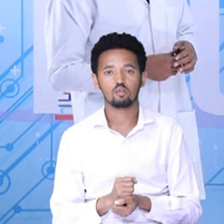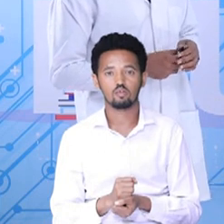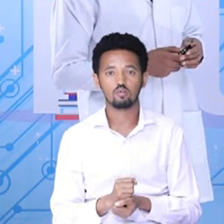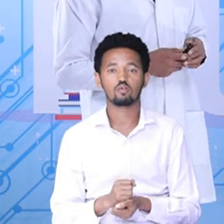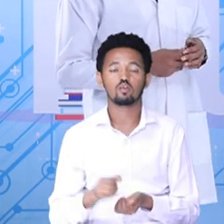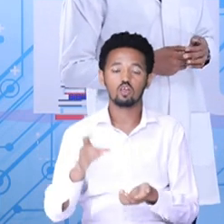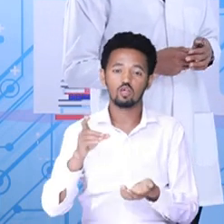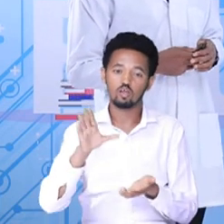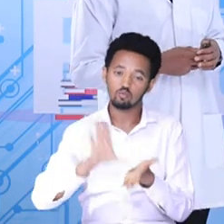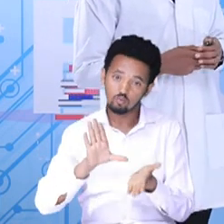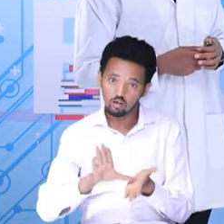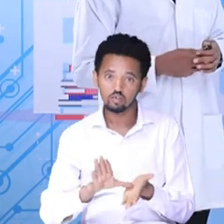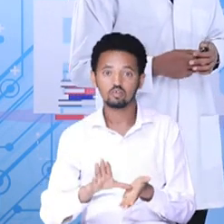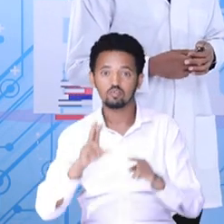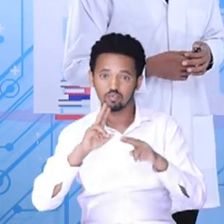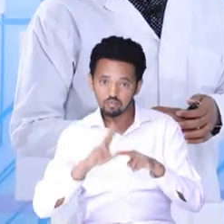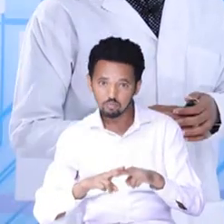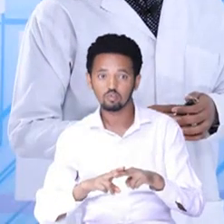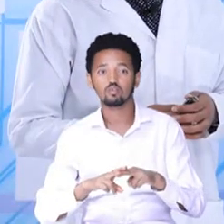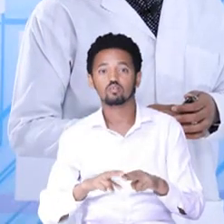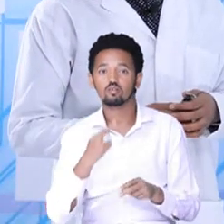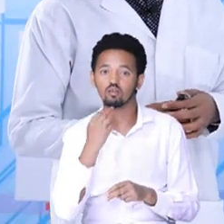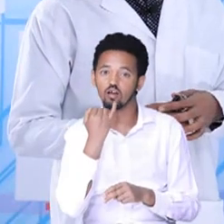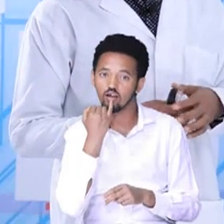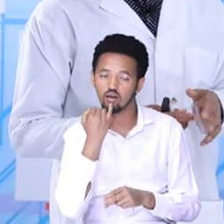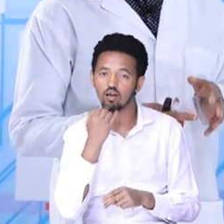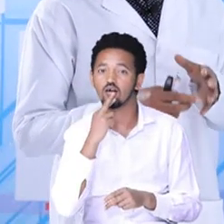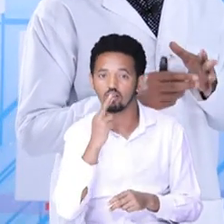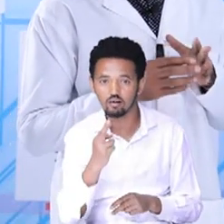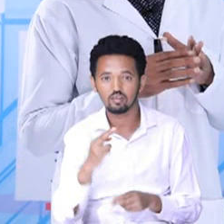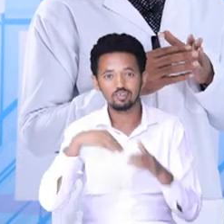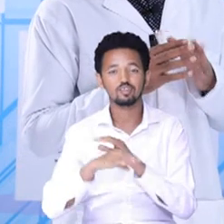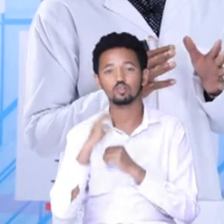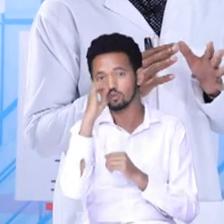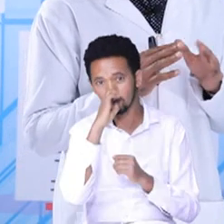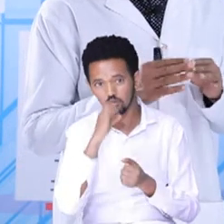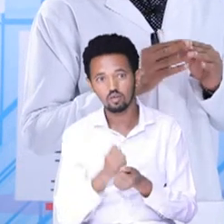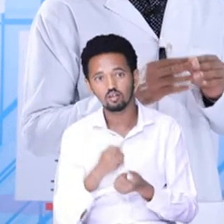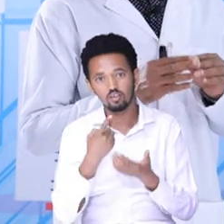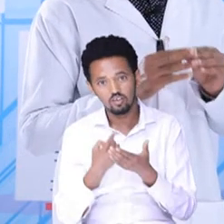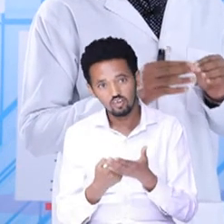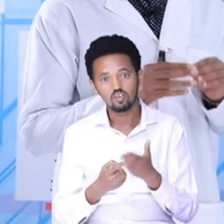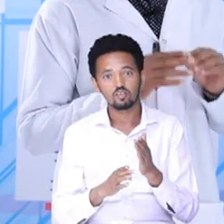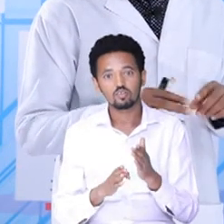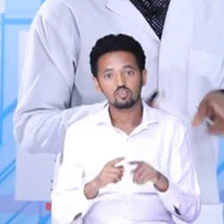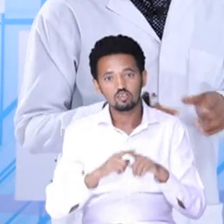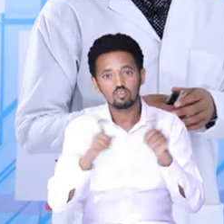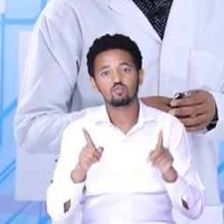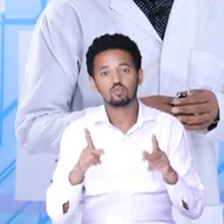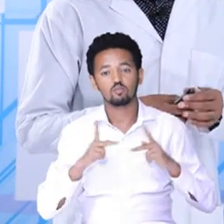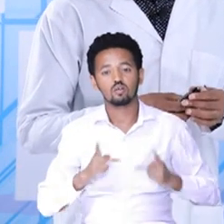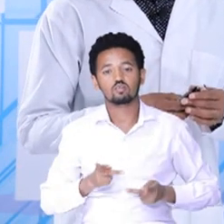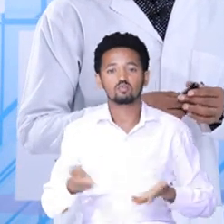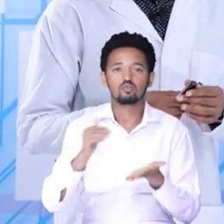Rural settlements are in Ethiopia, they can be broadly categorized into different parts